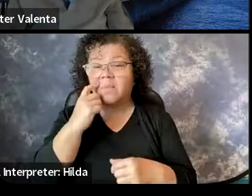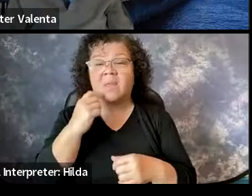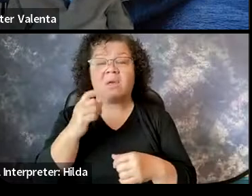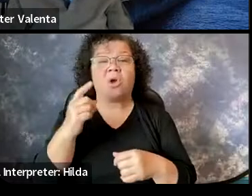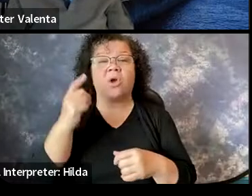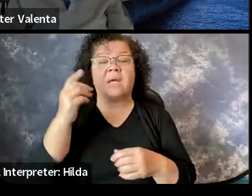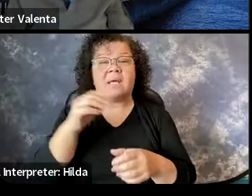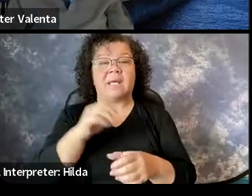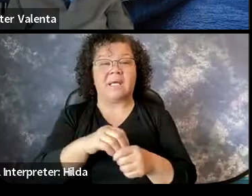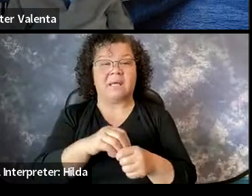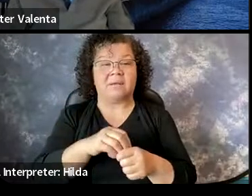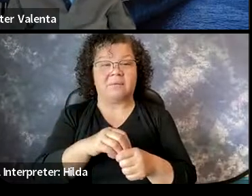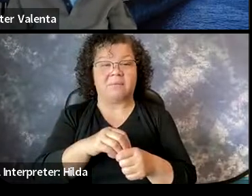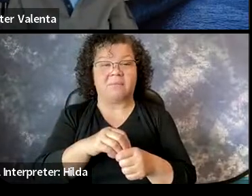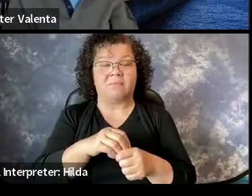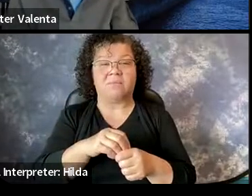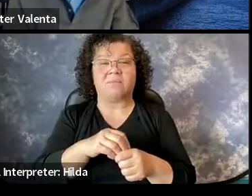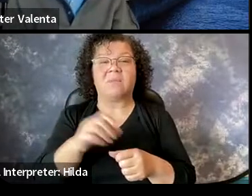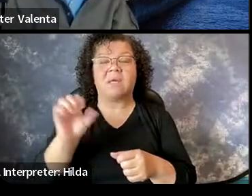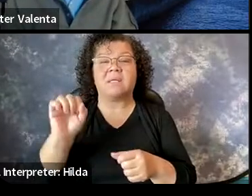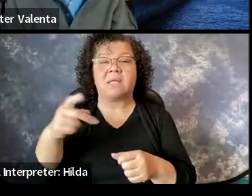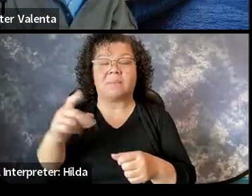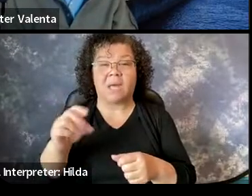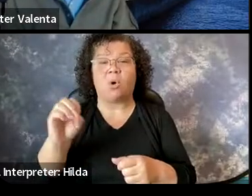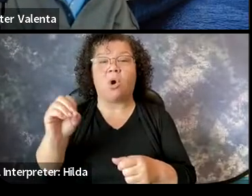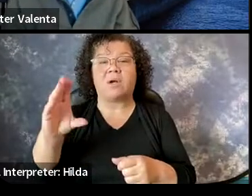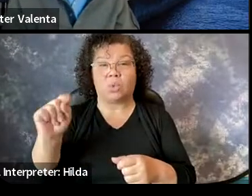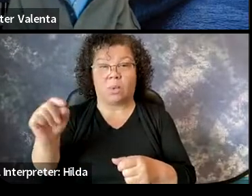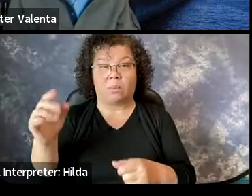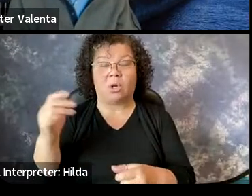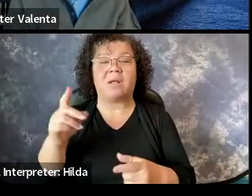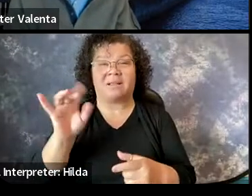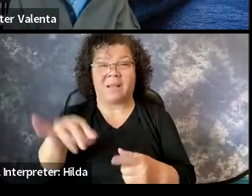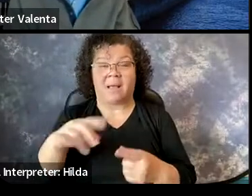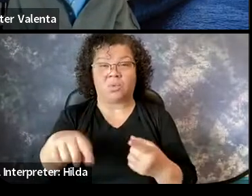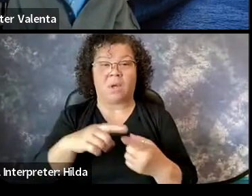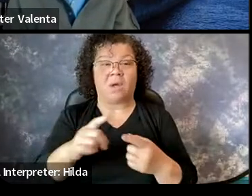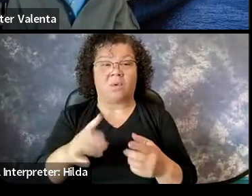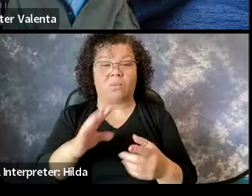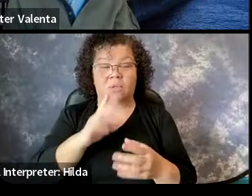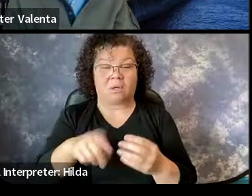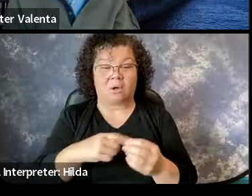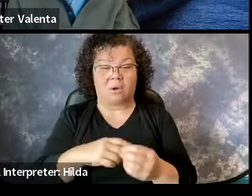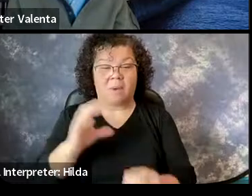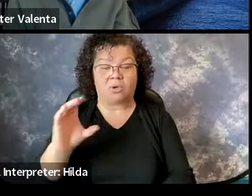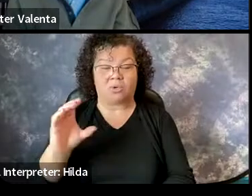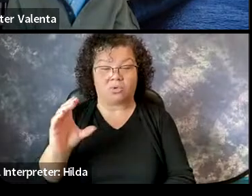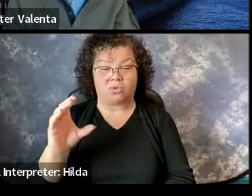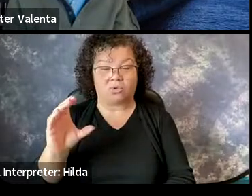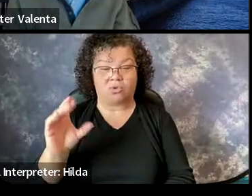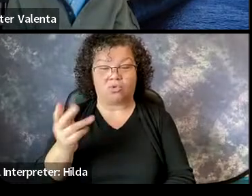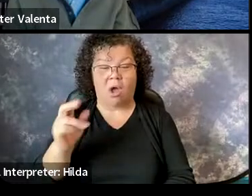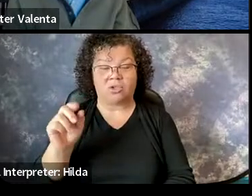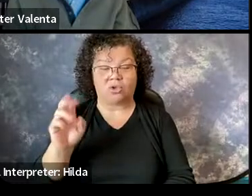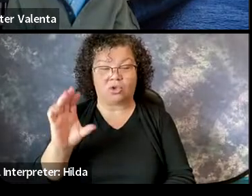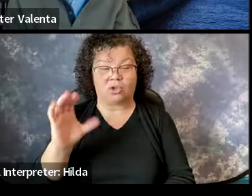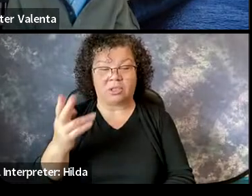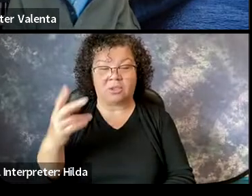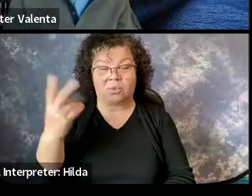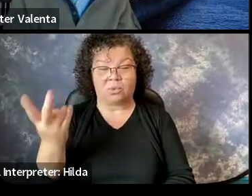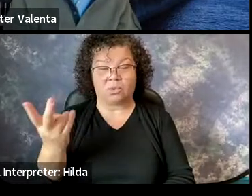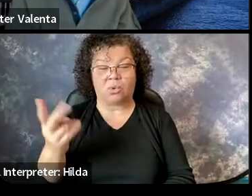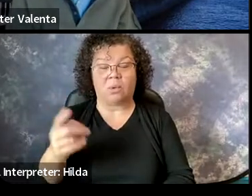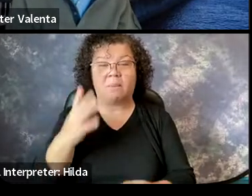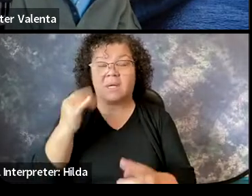in September and October, that's where we went through tranche 2. So it was the first and second half since we weren't